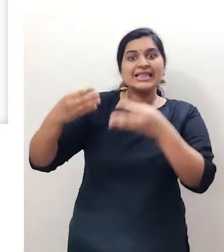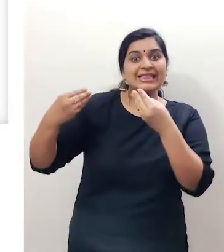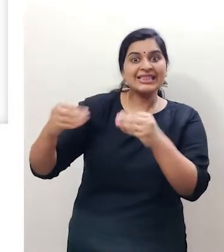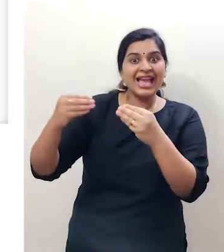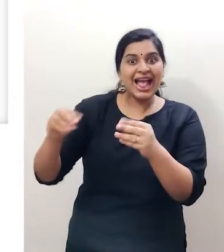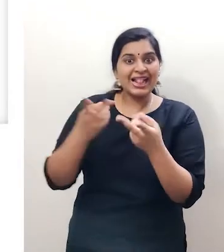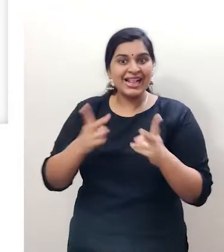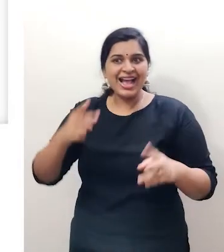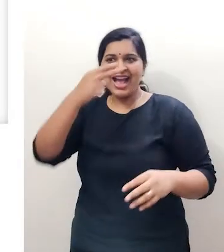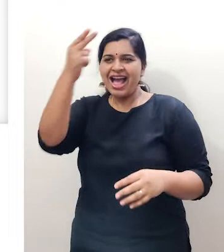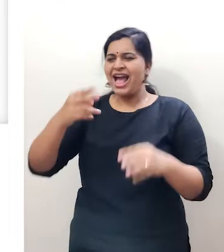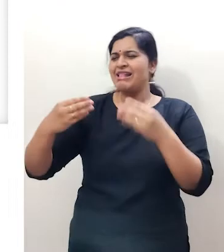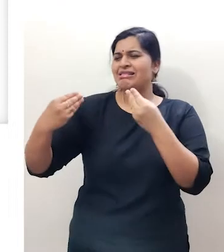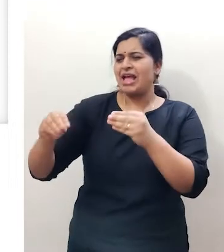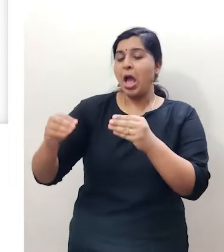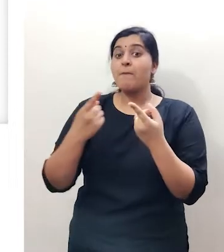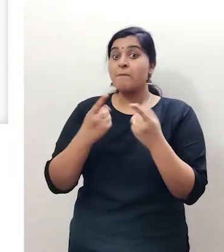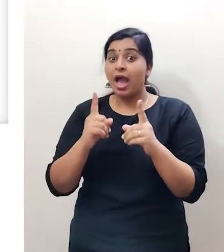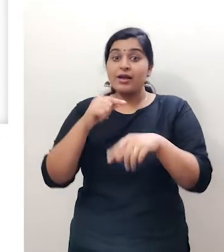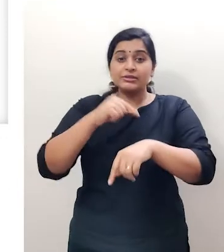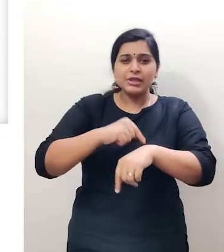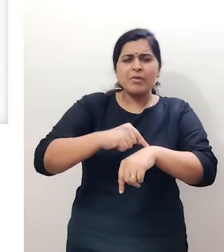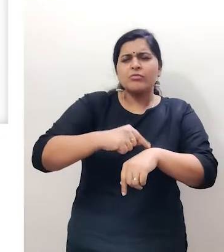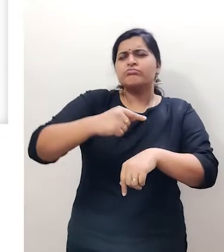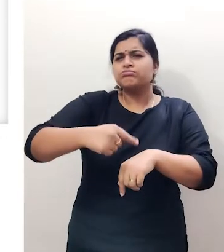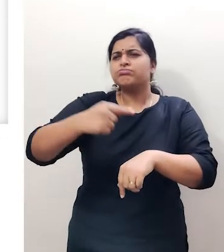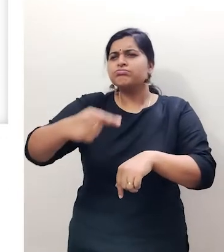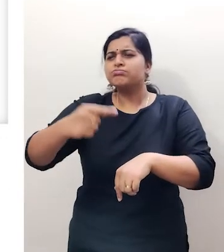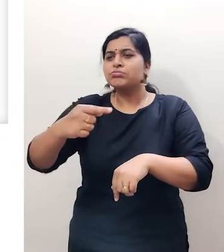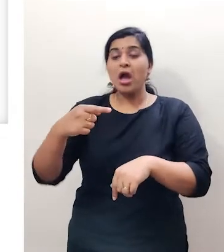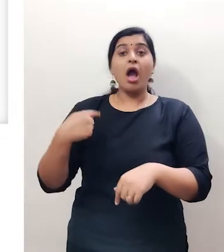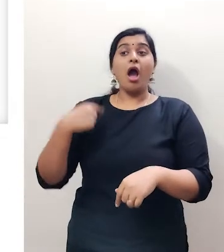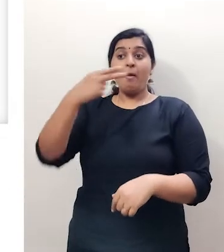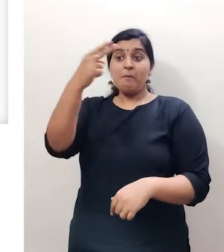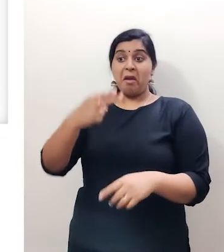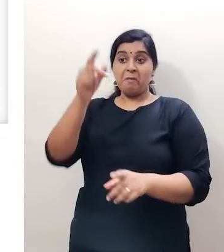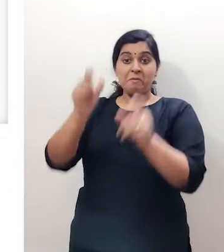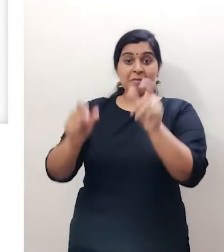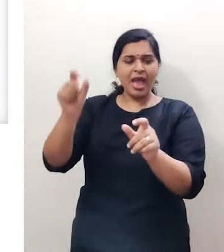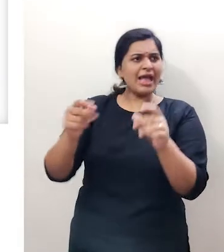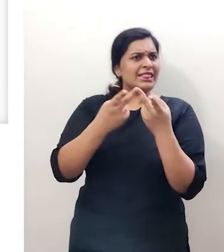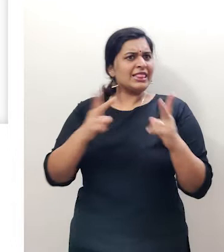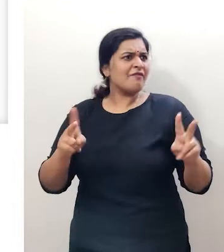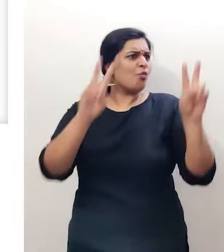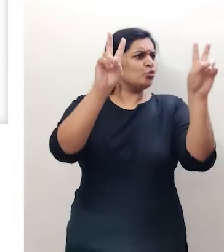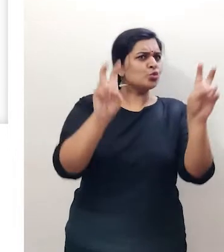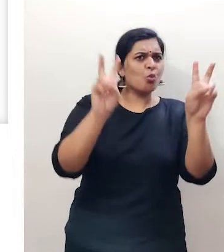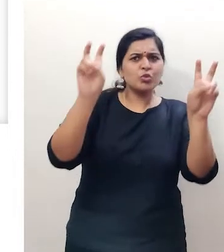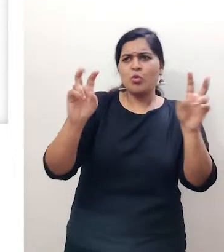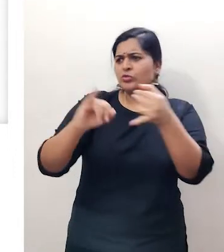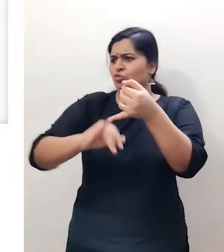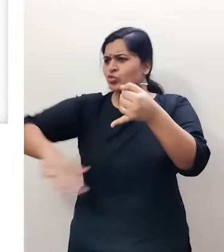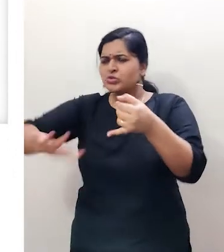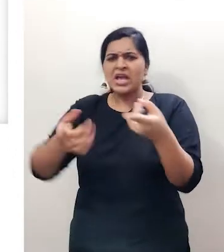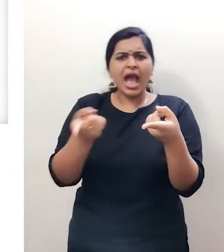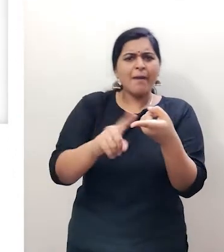as religious souvenirs. But over time, the artists moved beyond religious themes to current